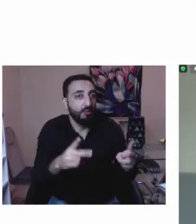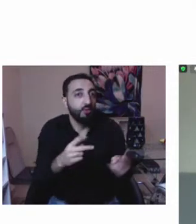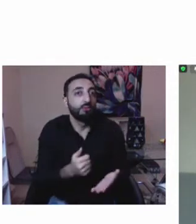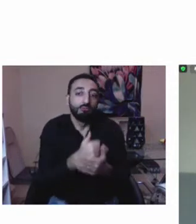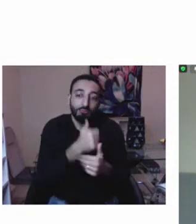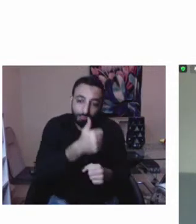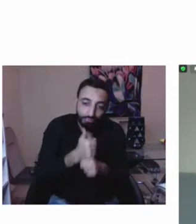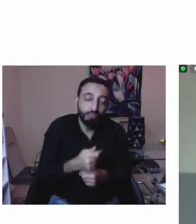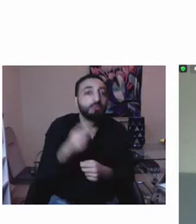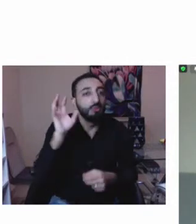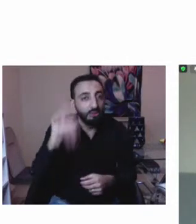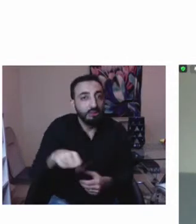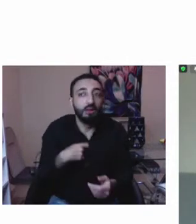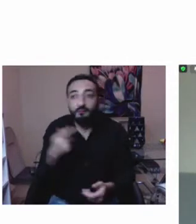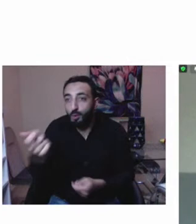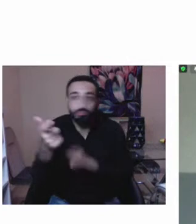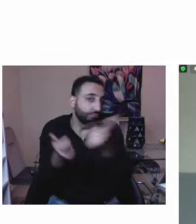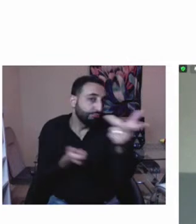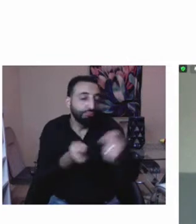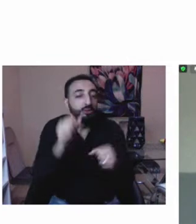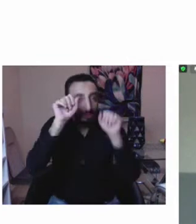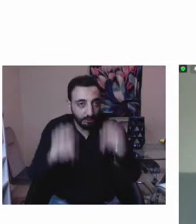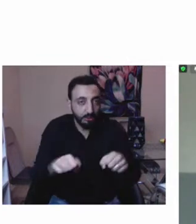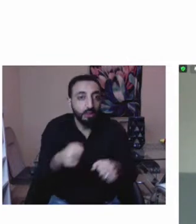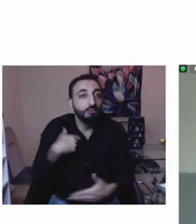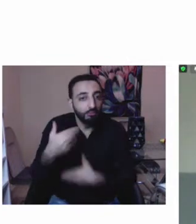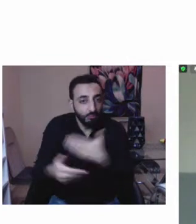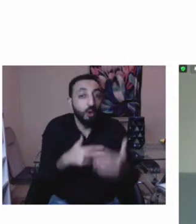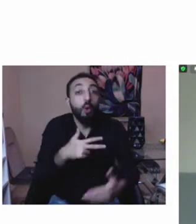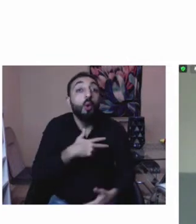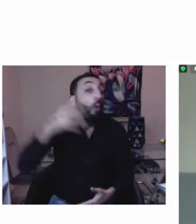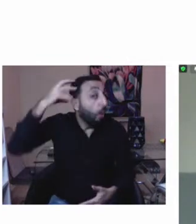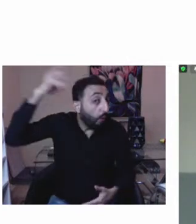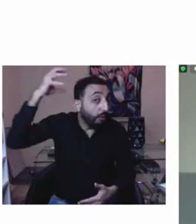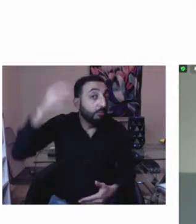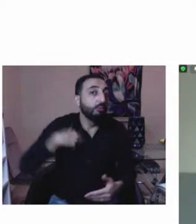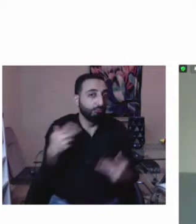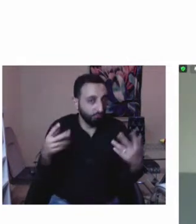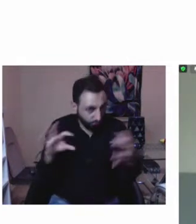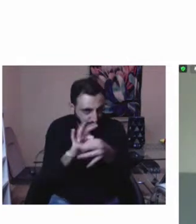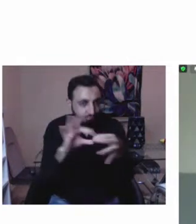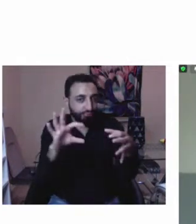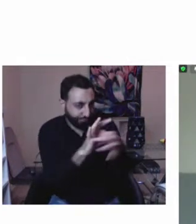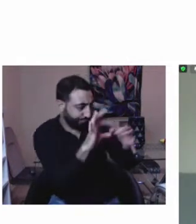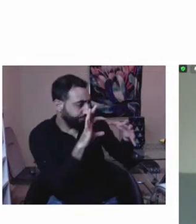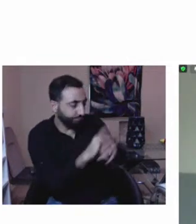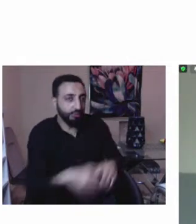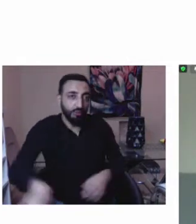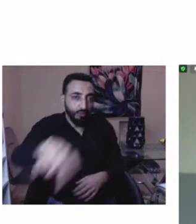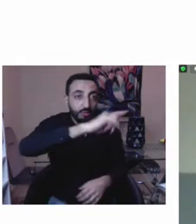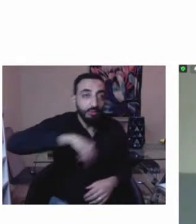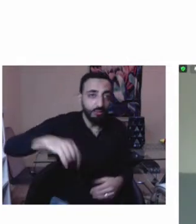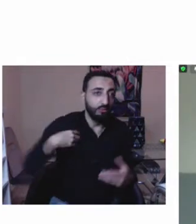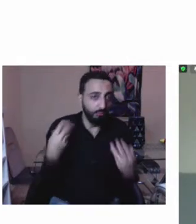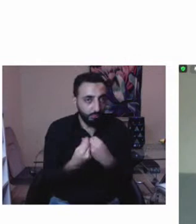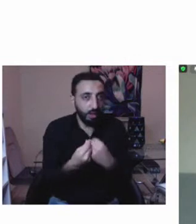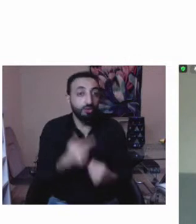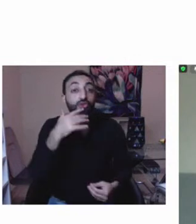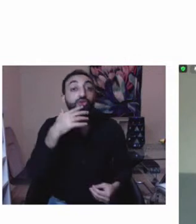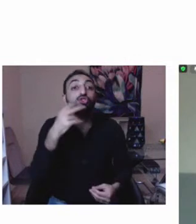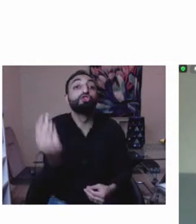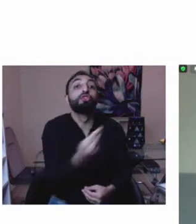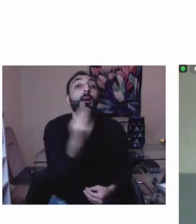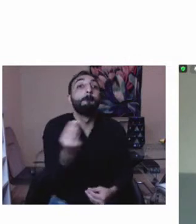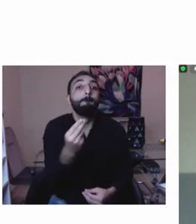local authorities, and above all, to arouse enthusiasm among young people. You know, now we realize that we create a